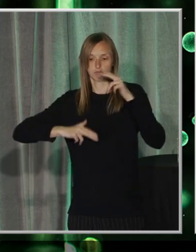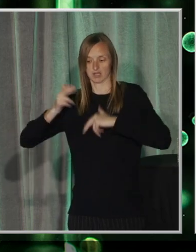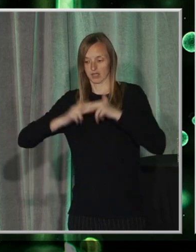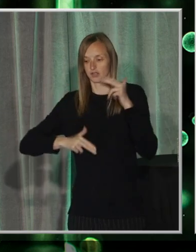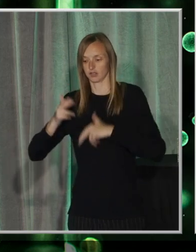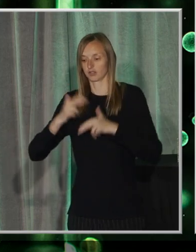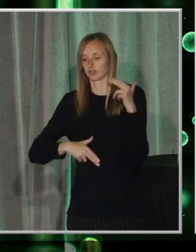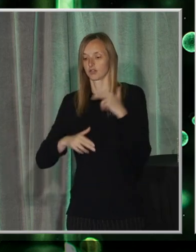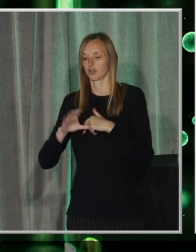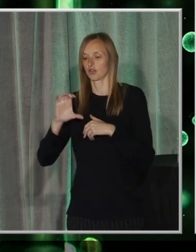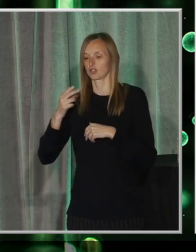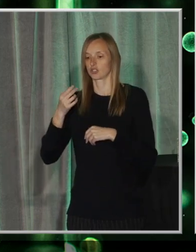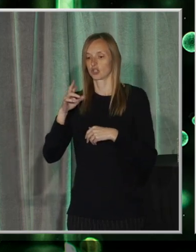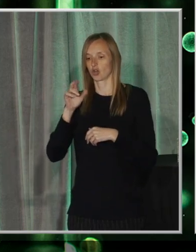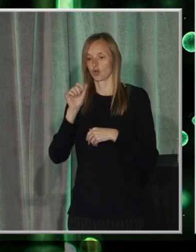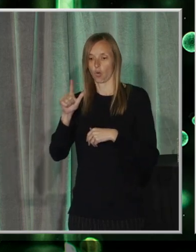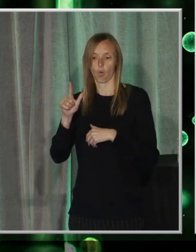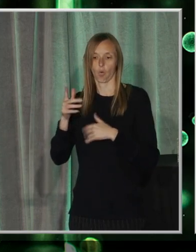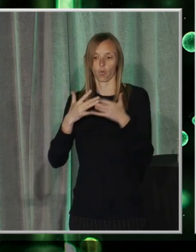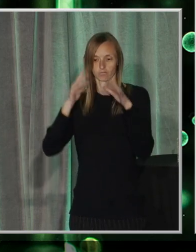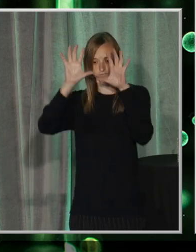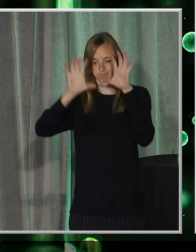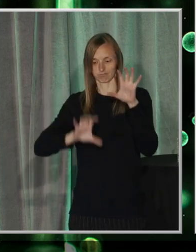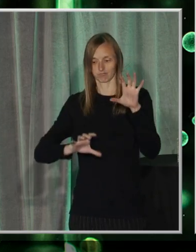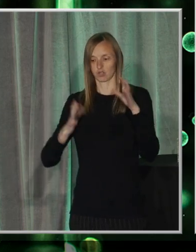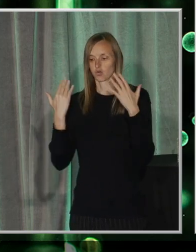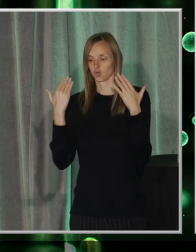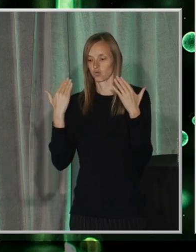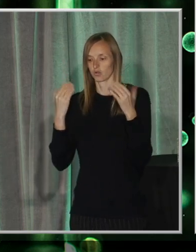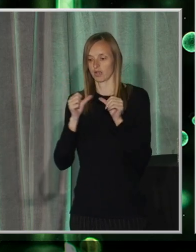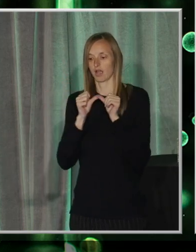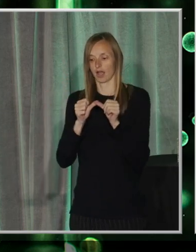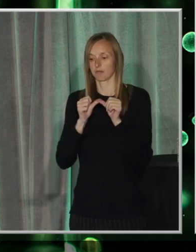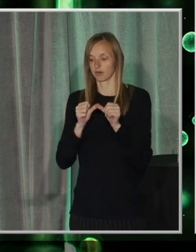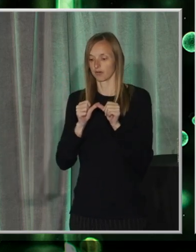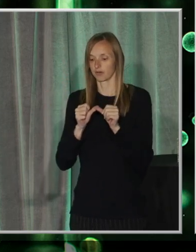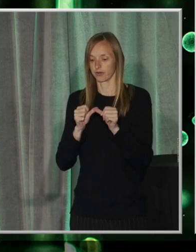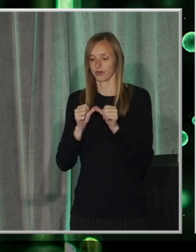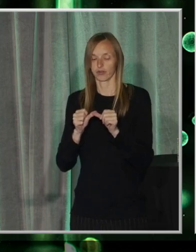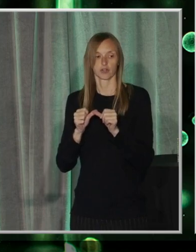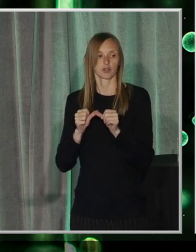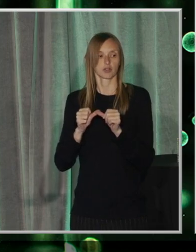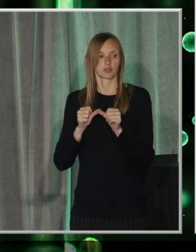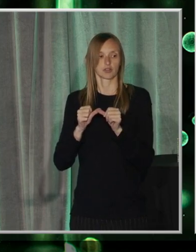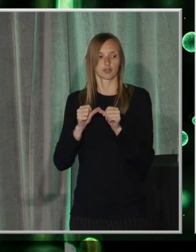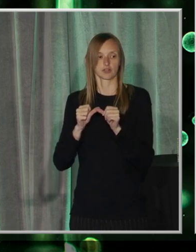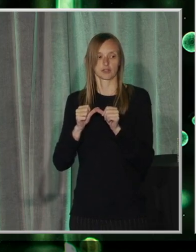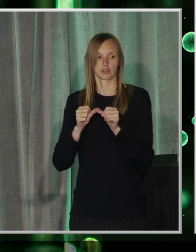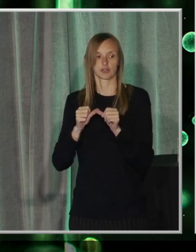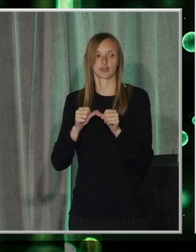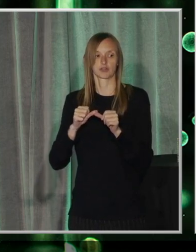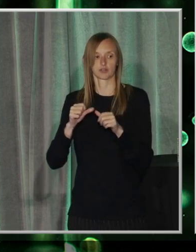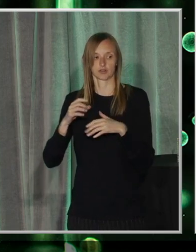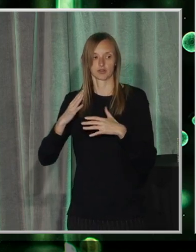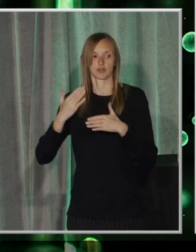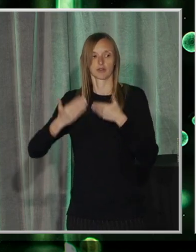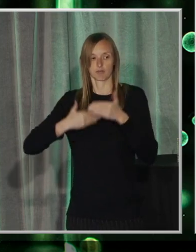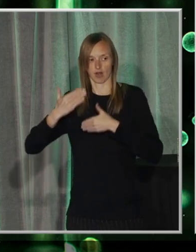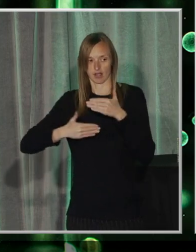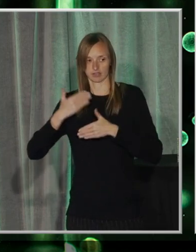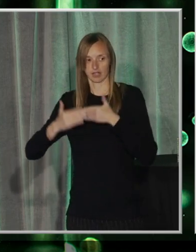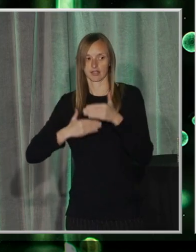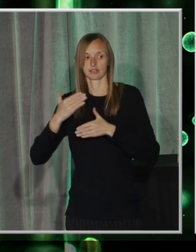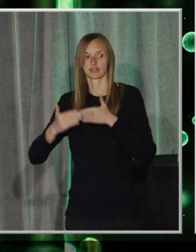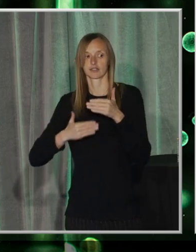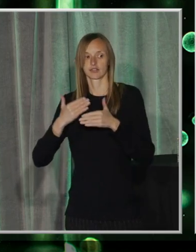operates on the principle of evaporating cooling, where charcoal is porous with many tin hole, giving